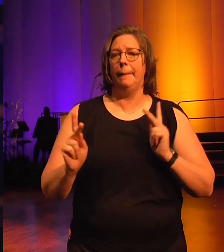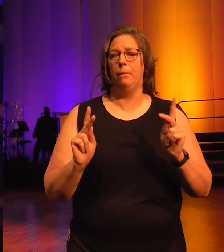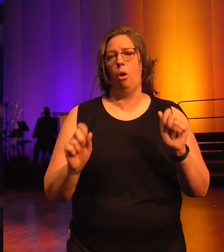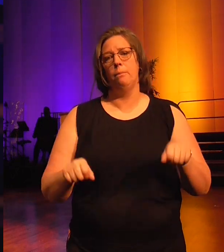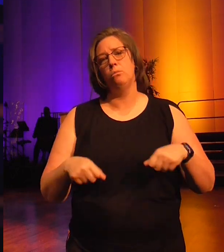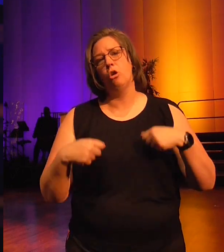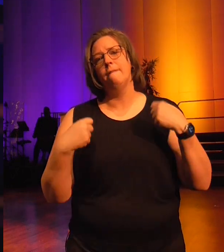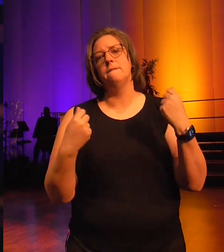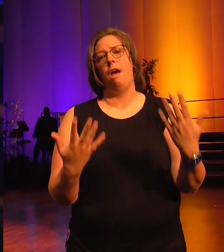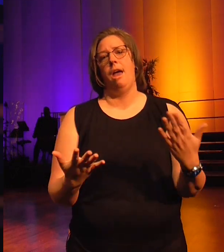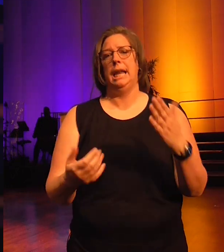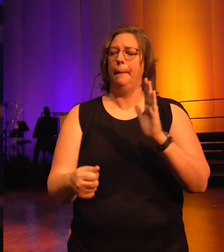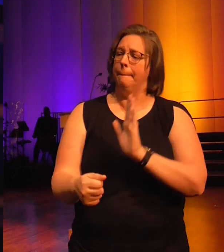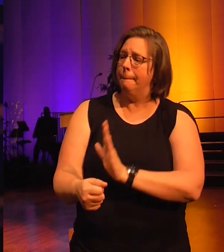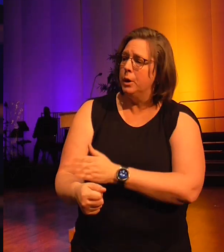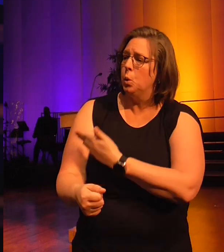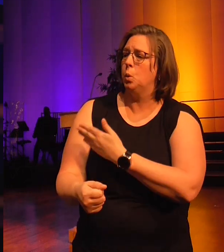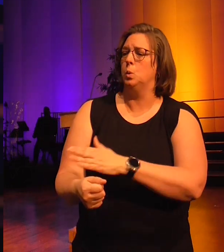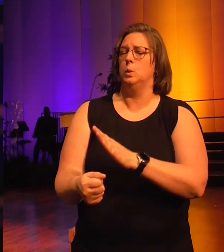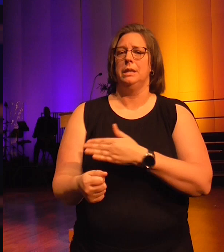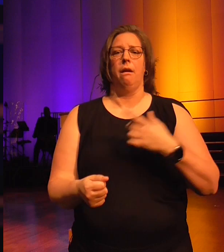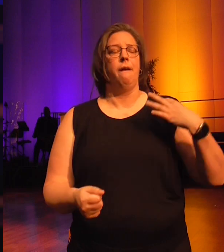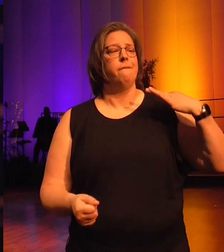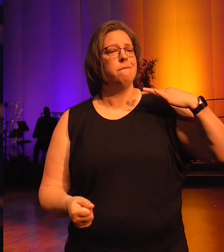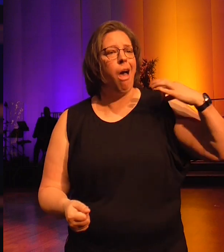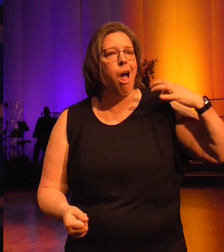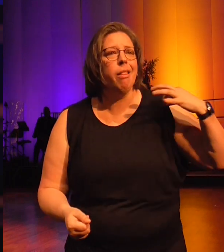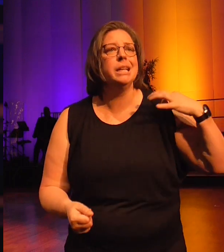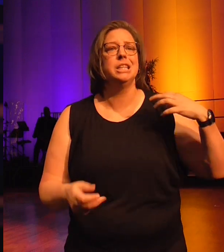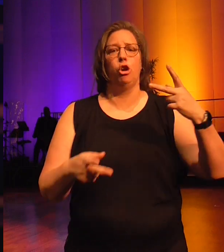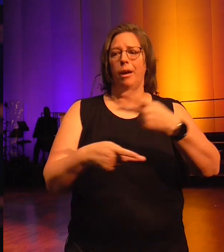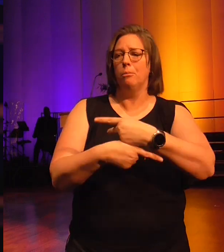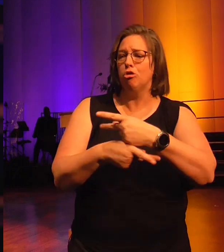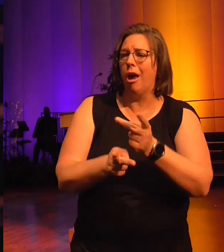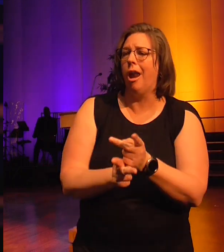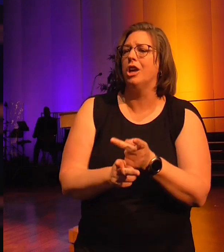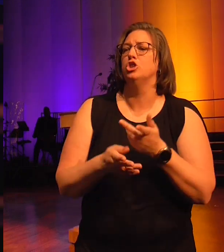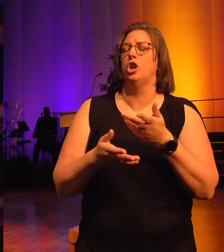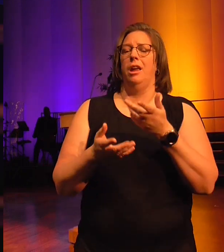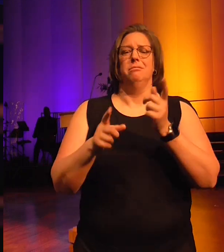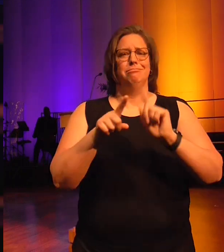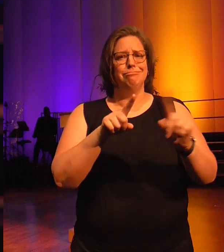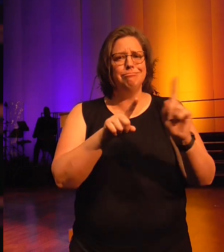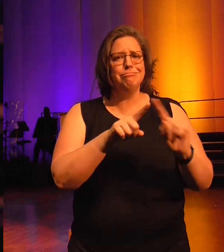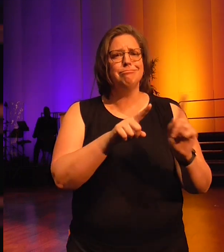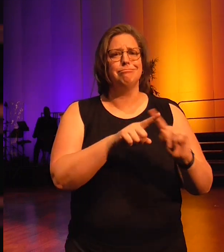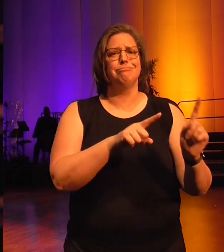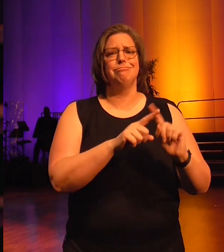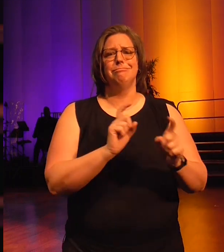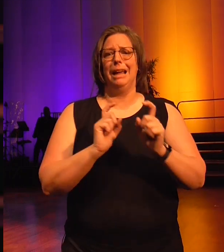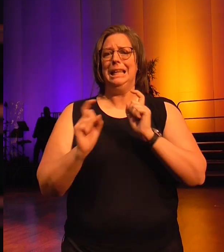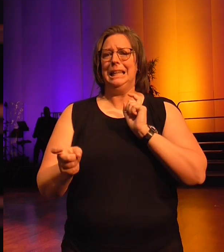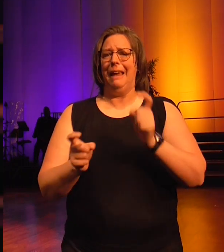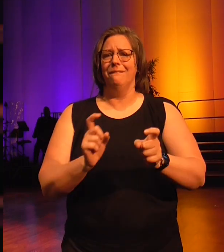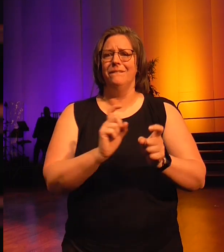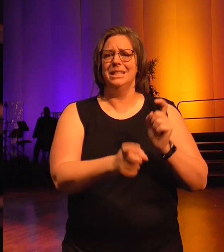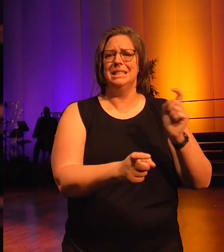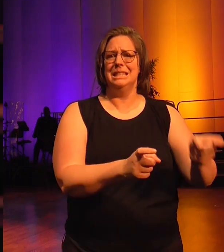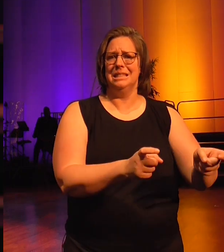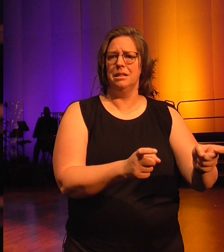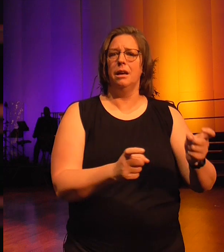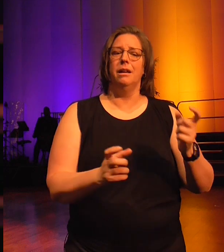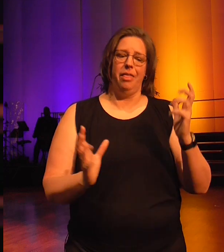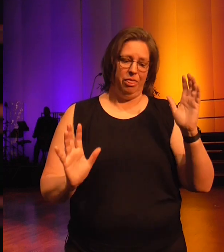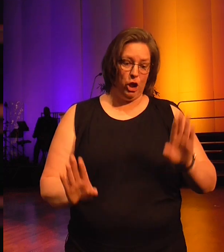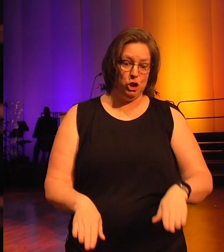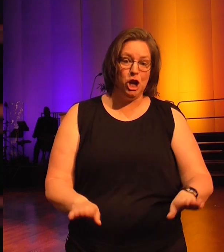providing the music, the volunteering, the production, all of the gifts, the beautiful children